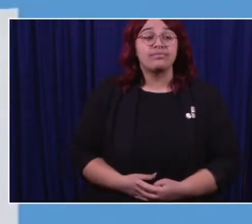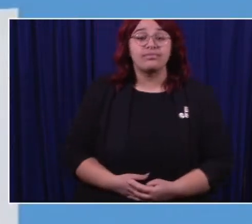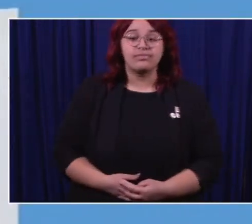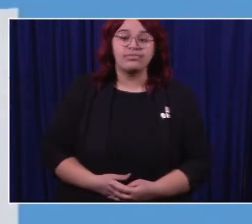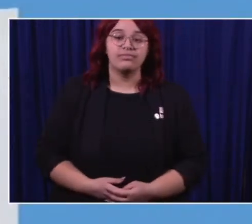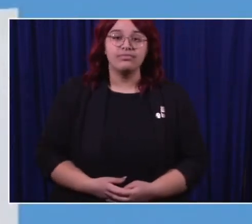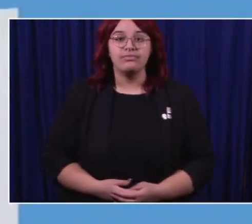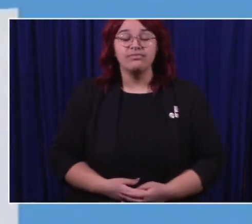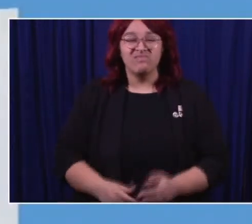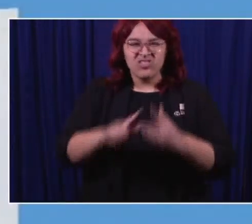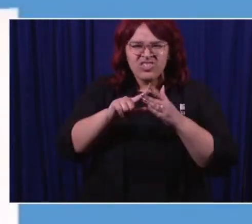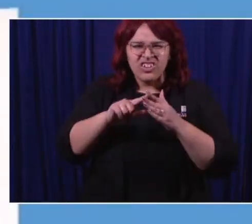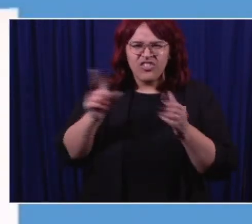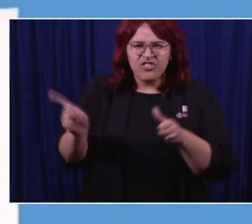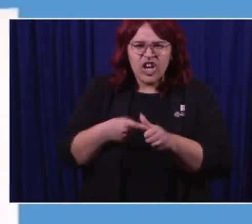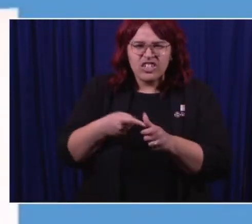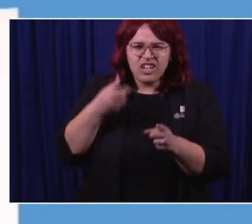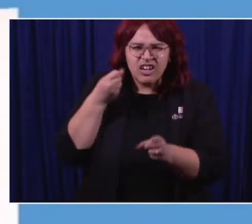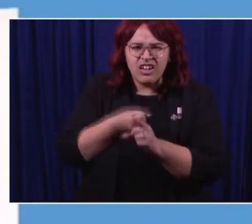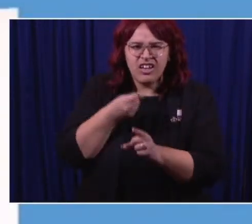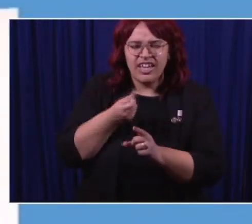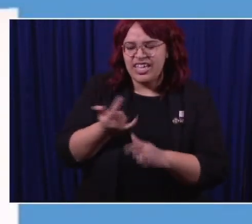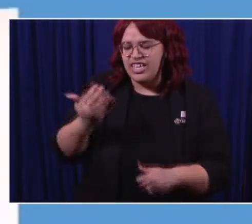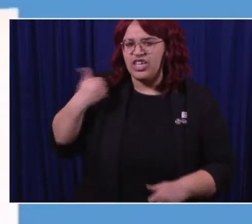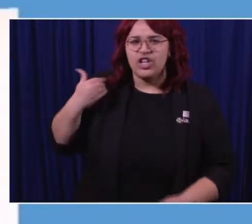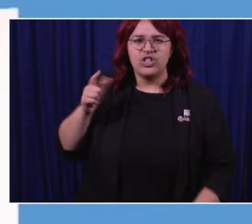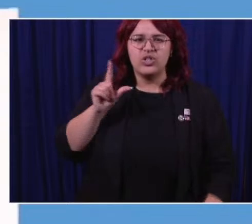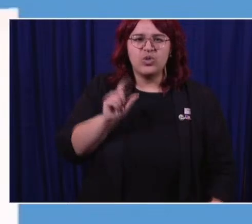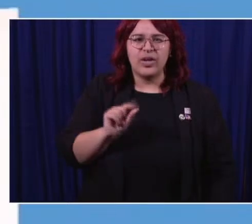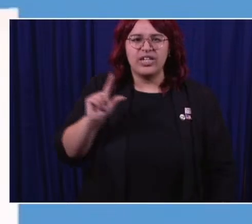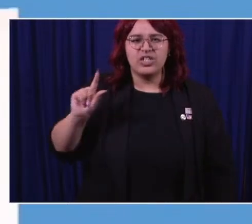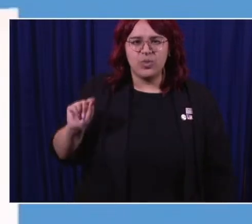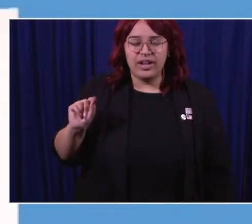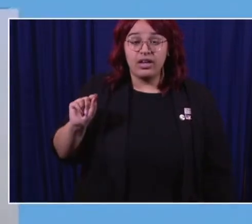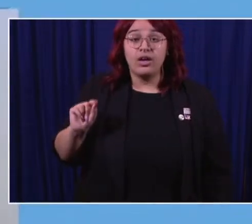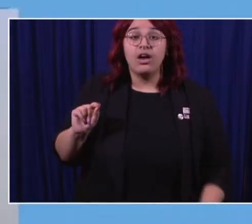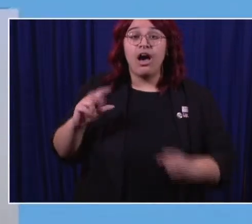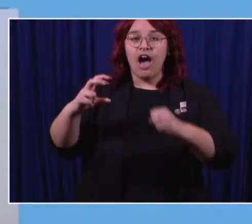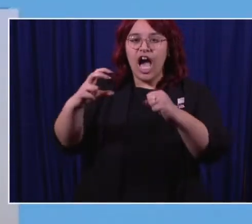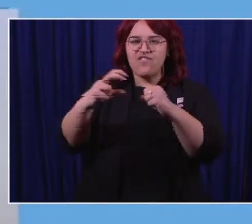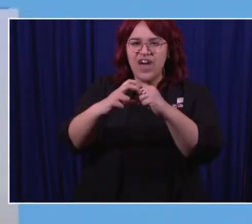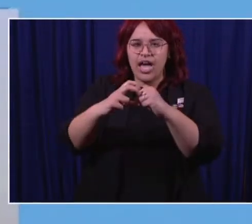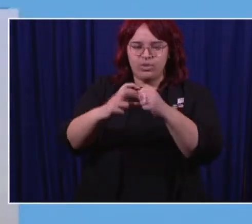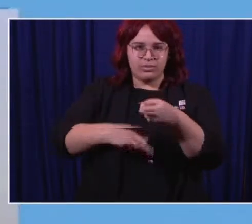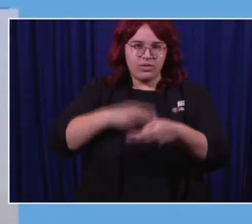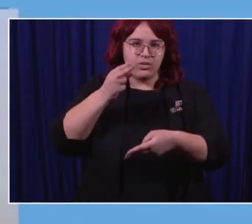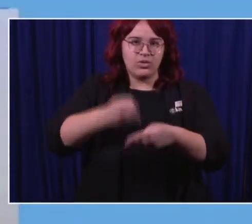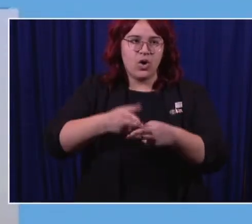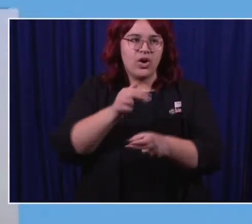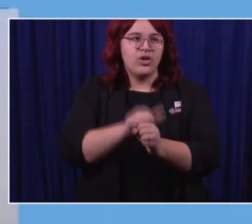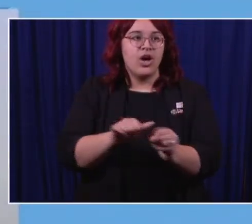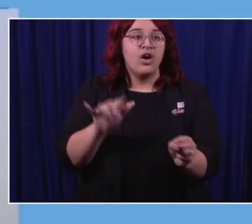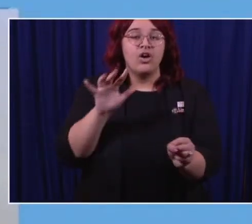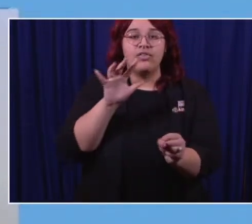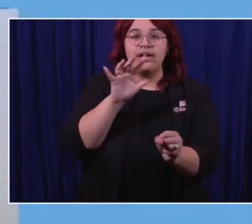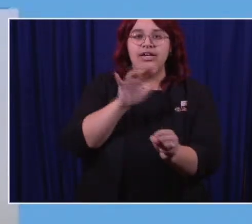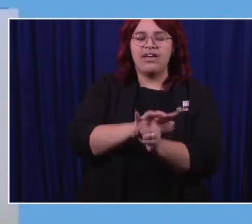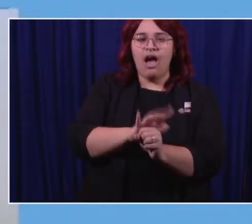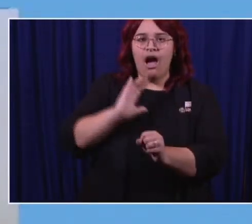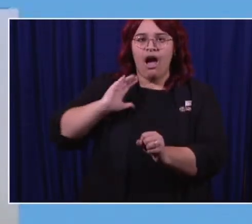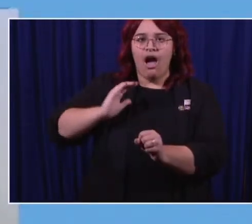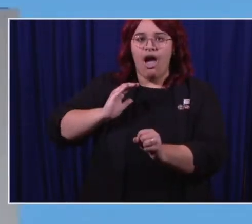in the year of 2020 when a virus, better known as COVID-19, changed our lives and devastated